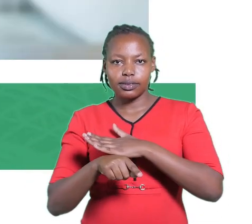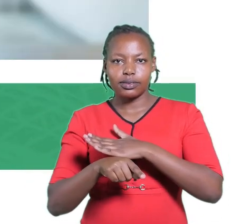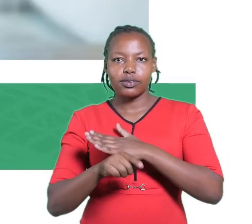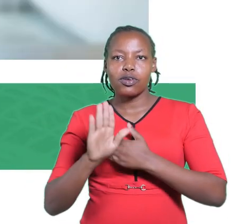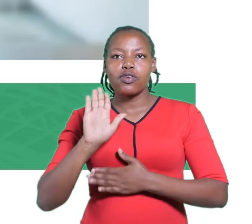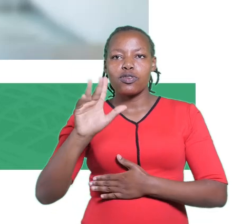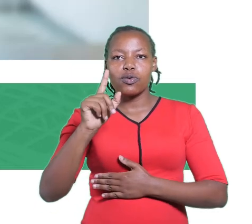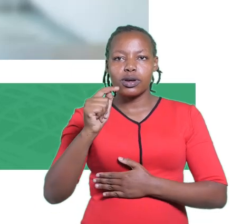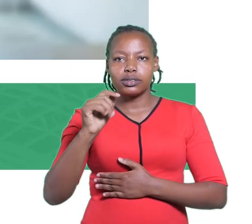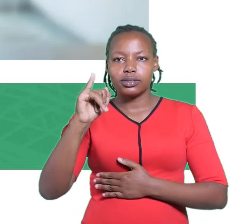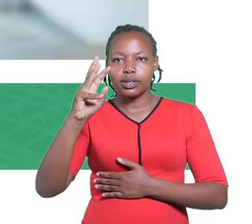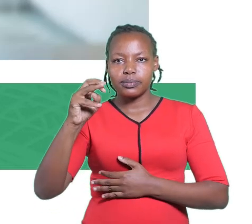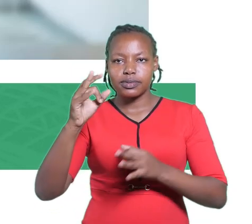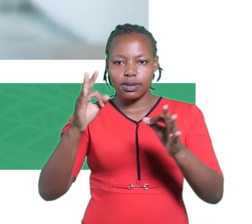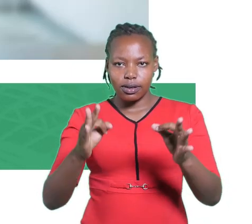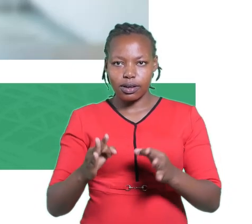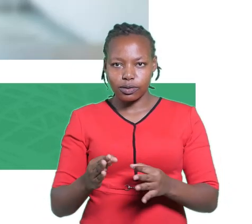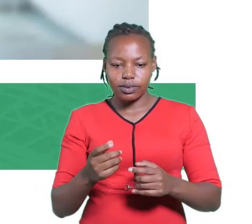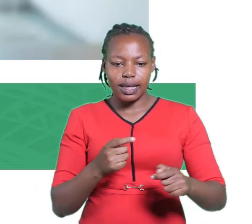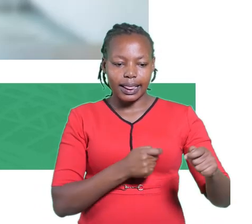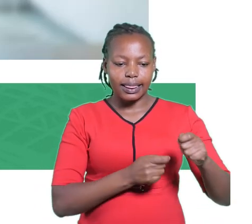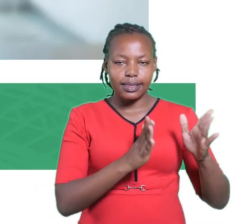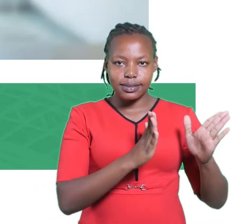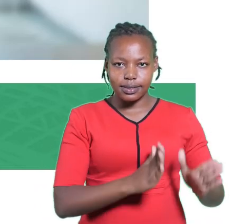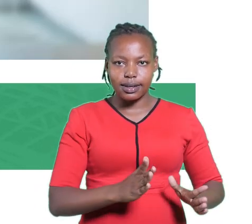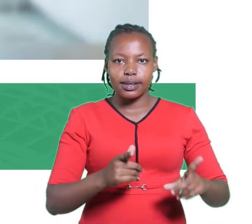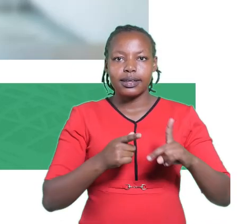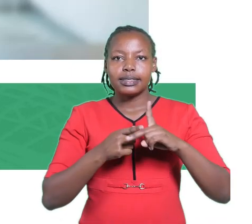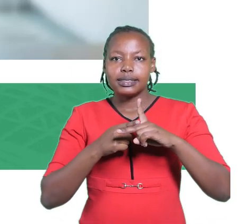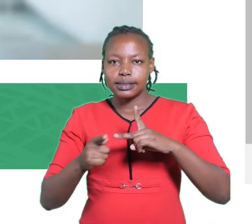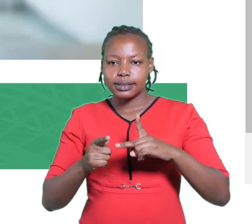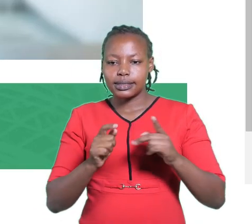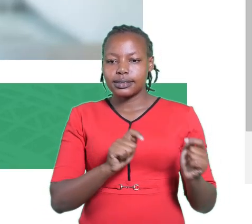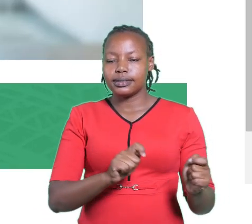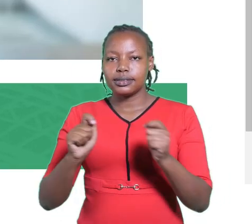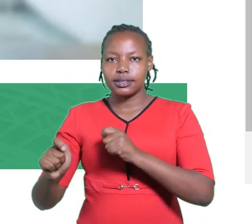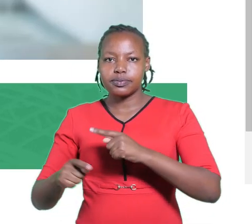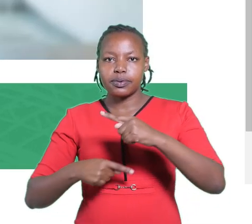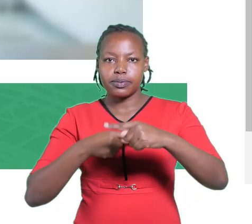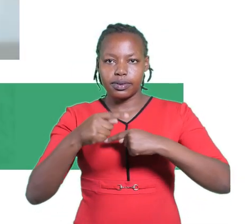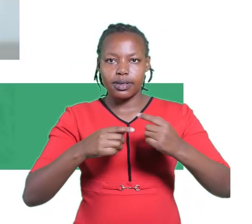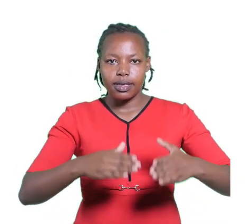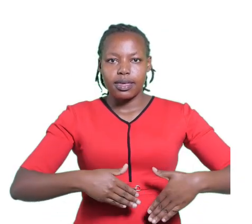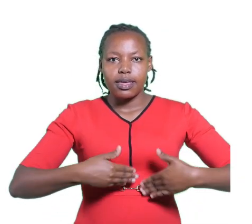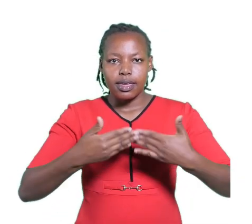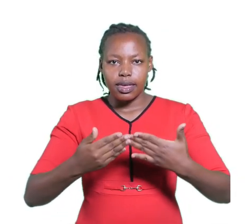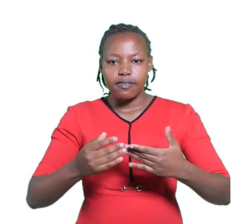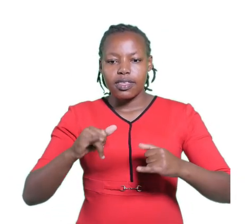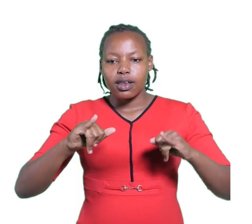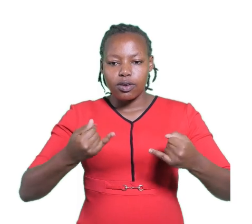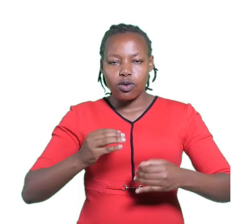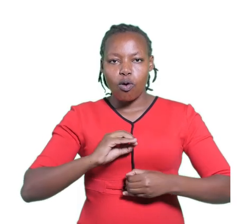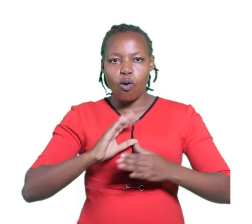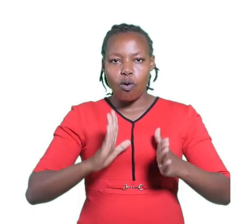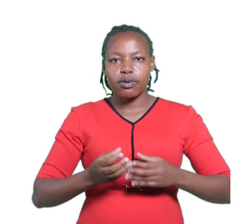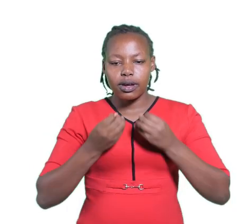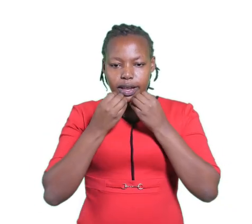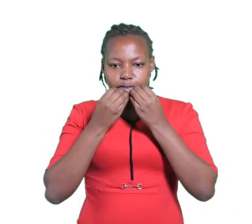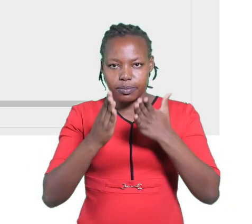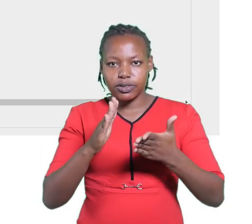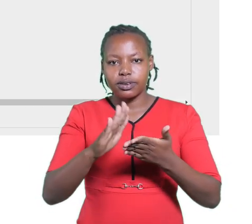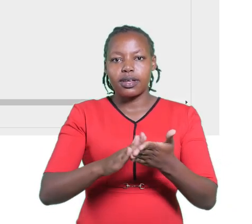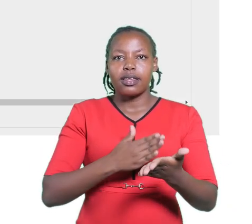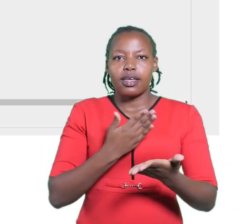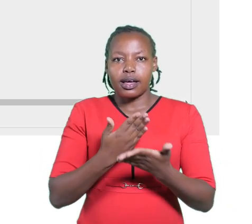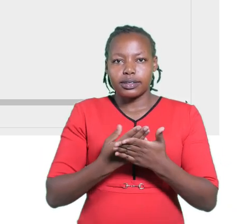system, and the application must be submitted. Once the seller submits their application, the buyer must log on to their